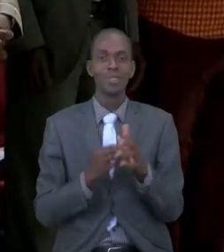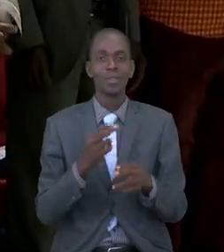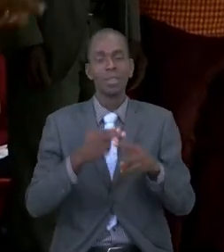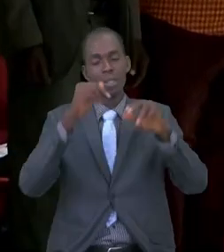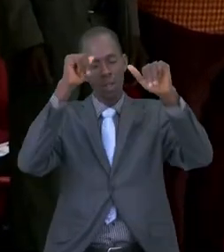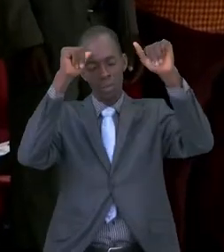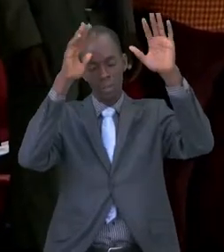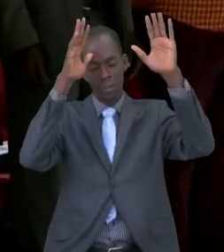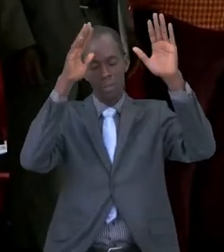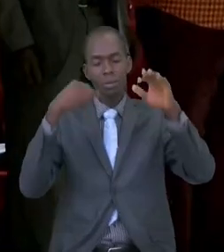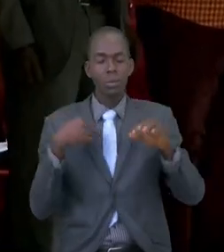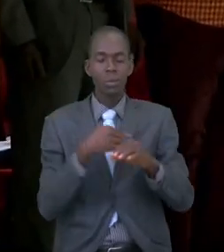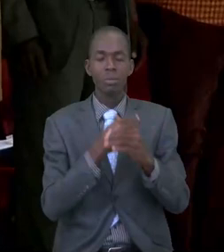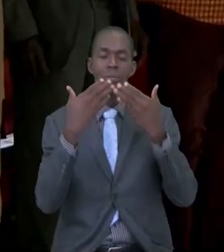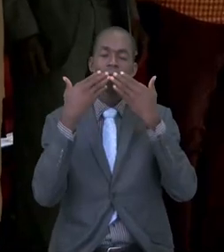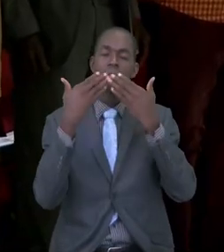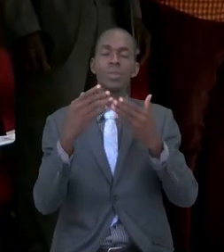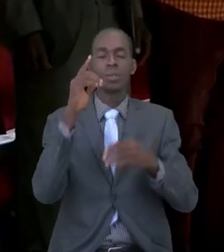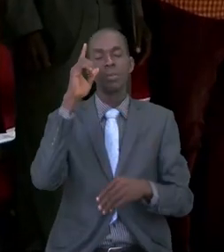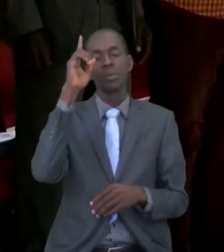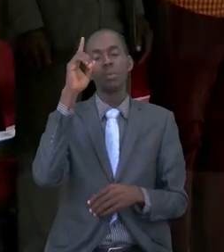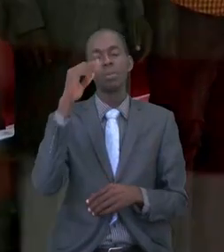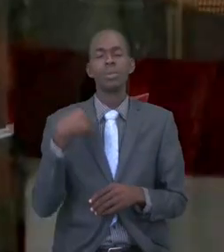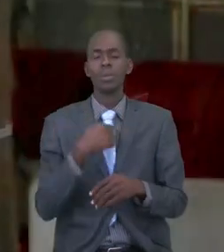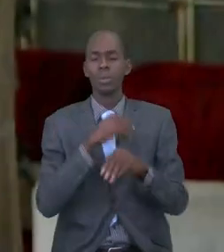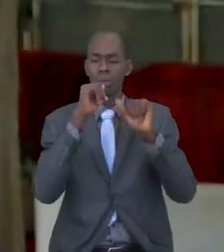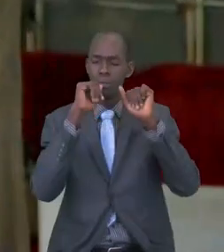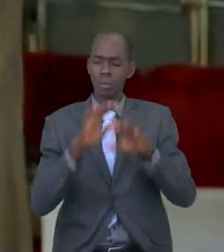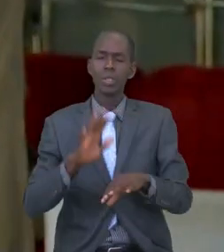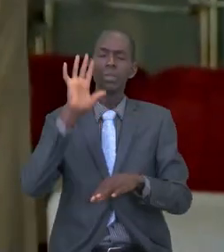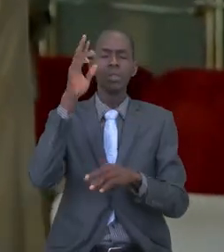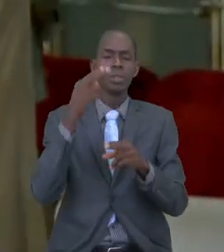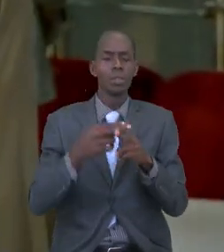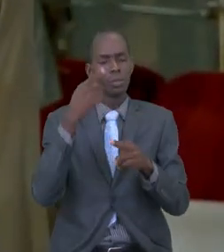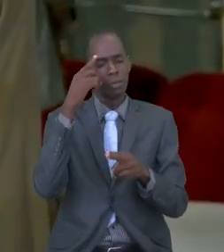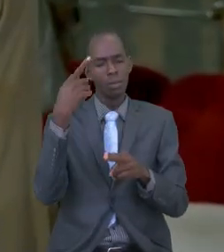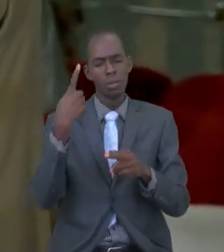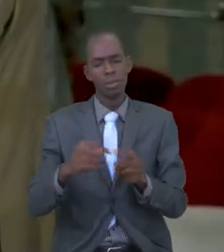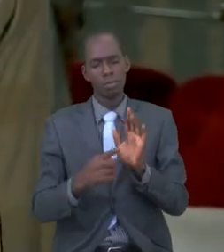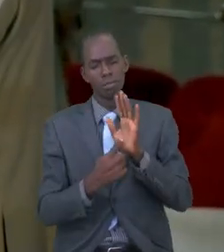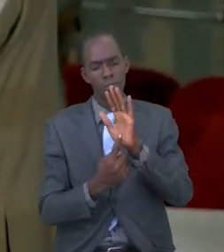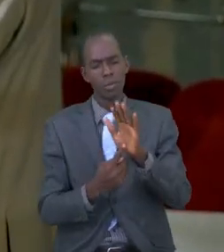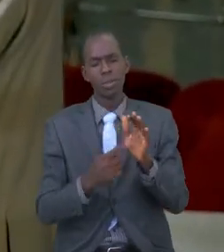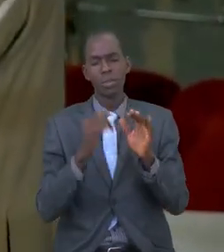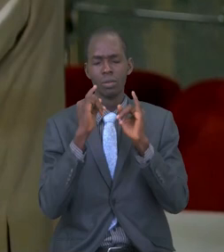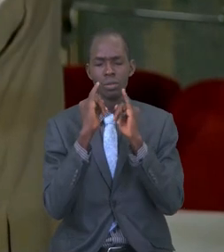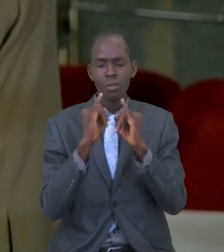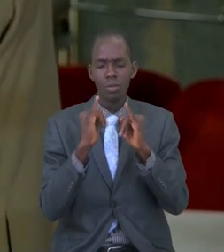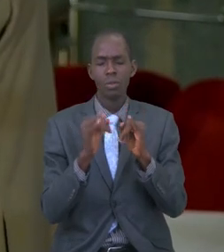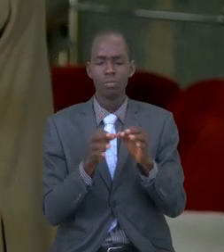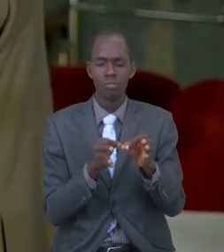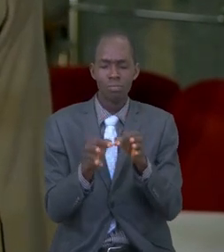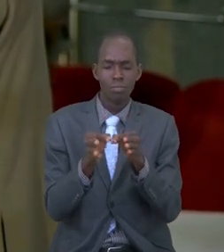Father, we thank you. We bless your name for the revelation, the instruction, the